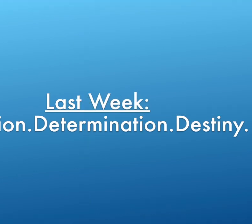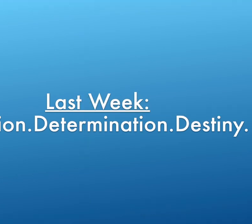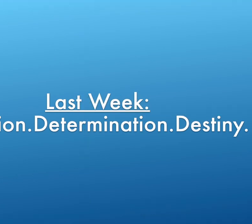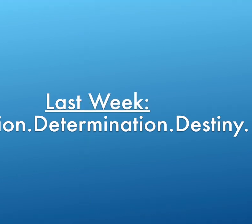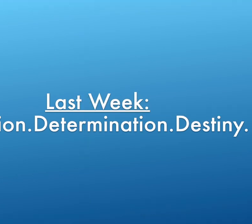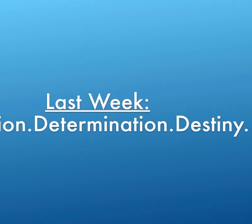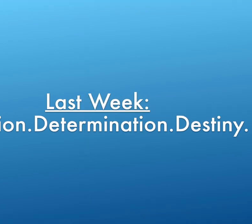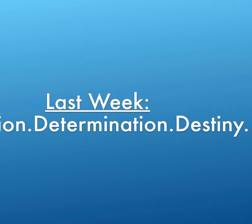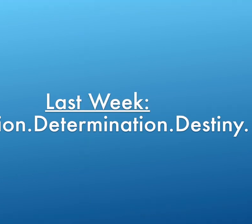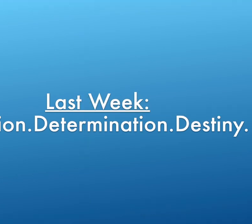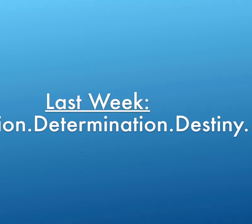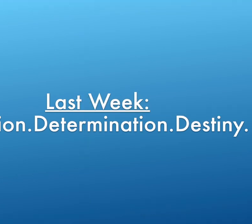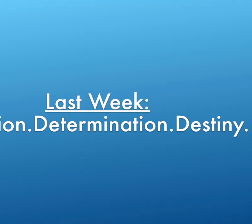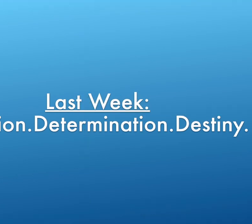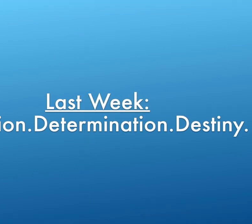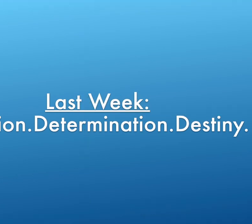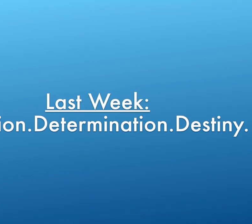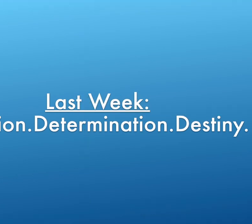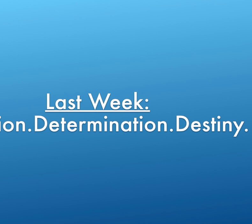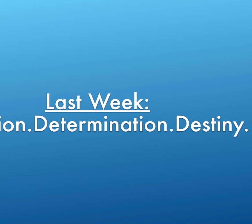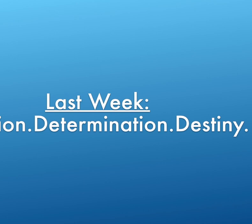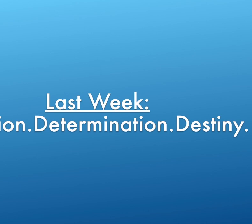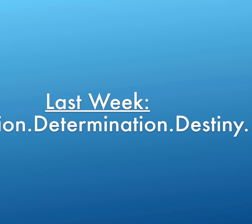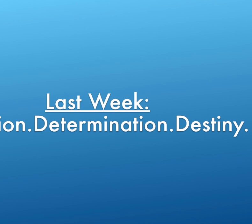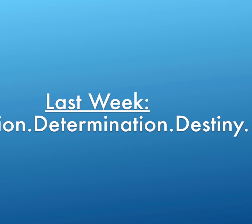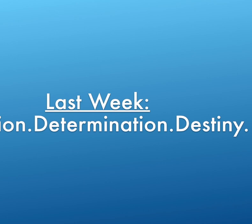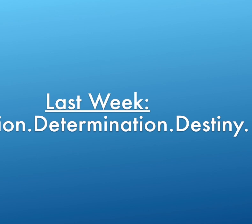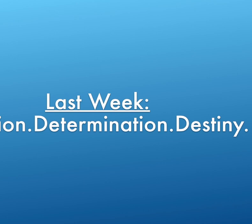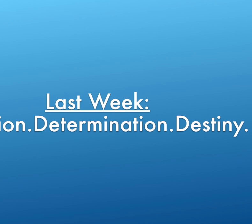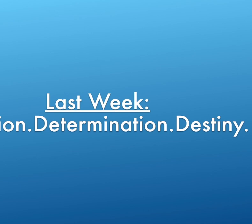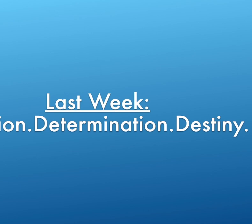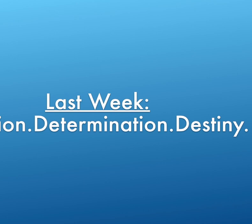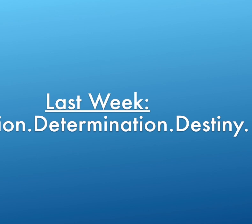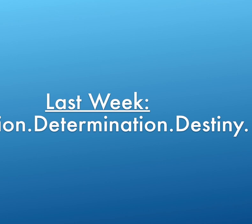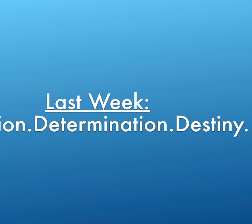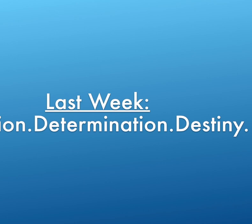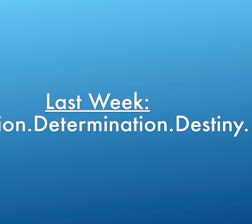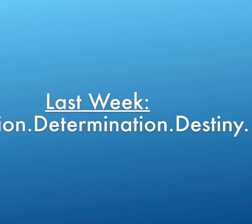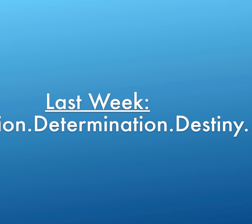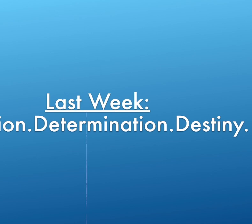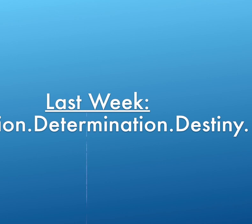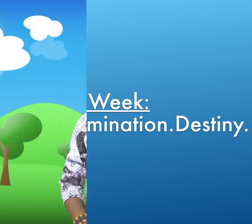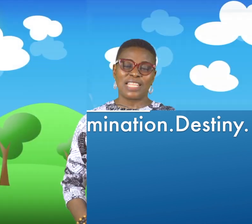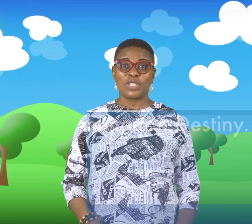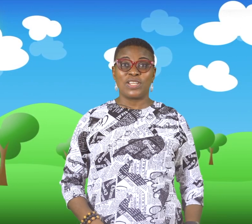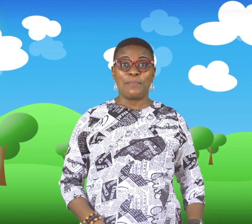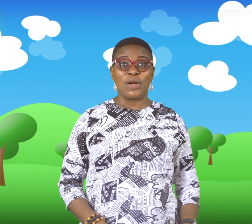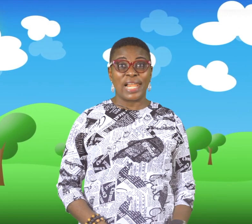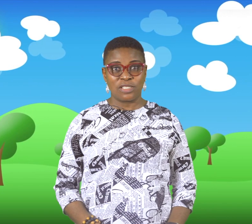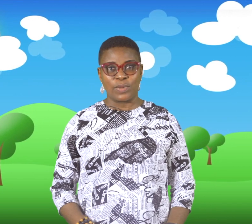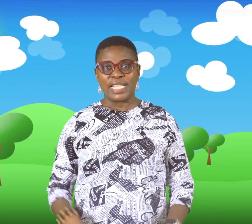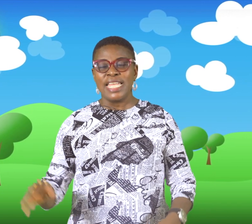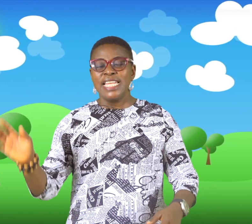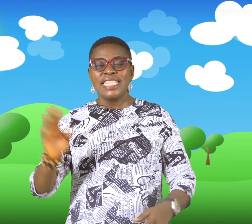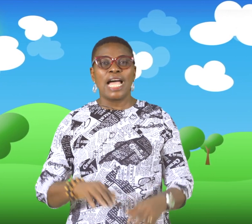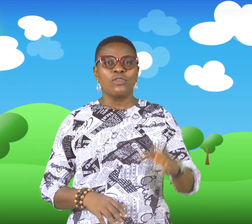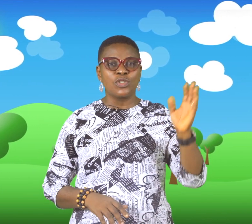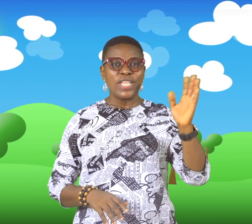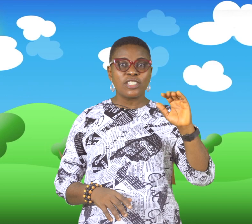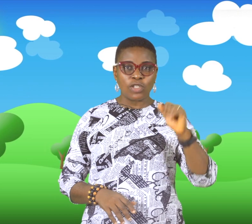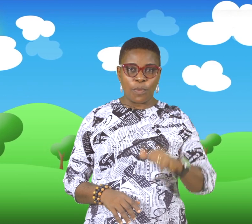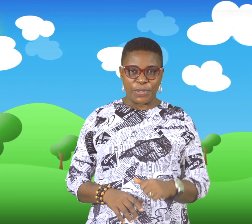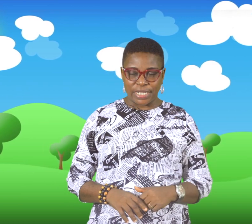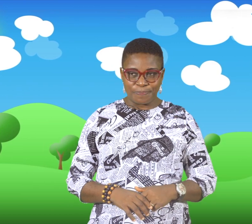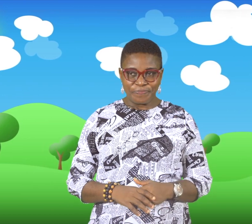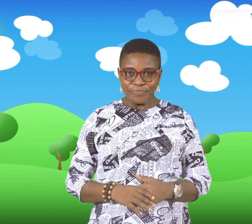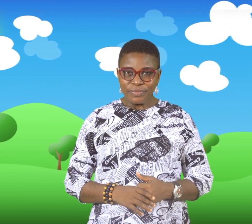can be or can bring out before you make any decision. That was all about last week. Now,